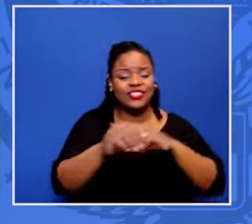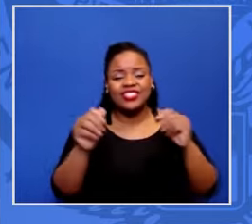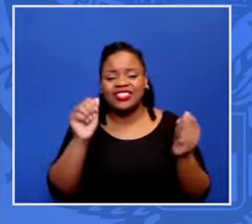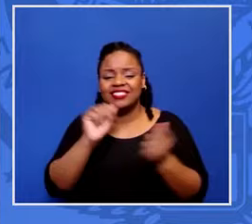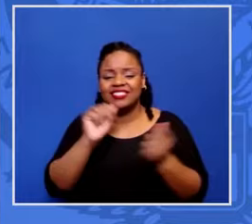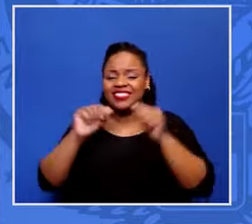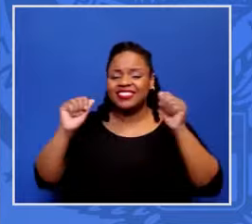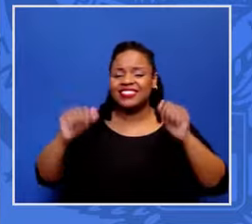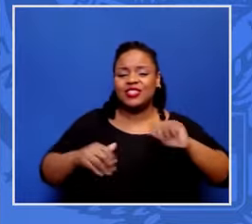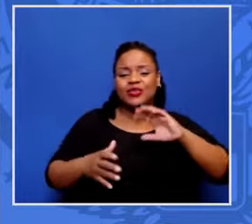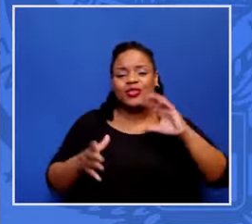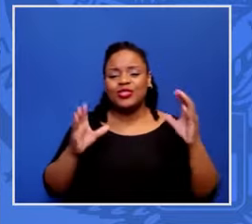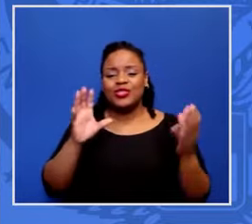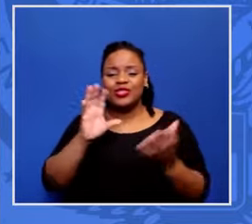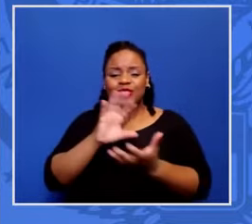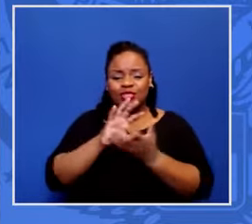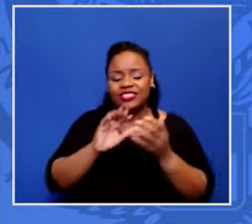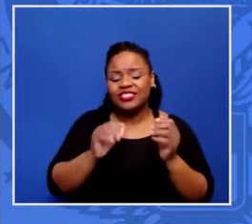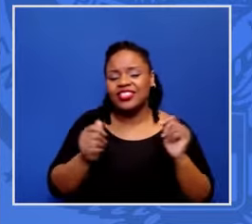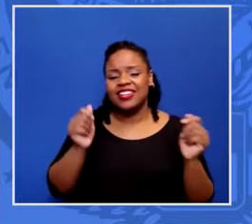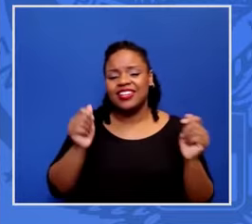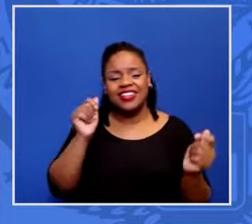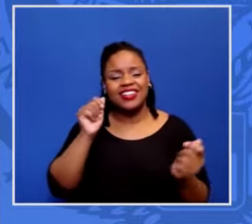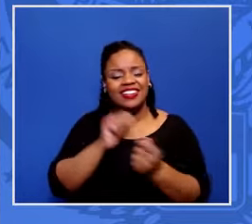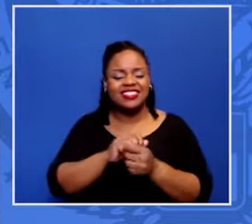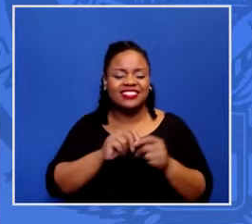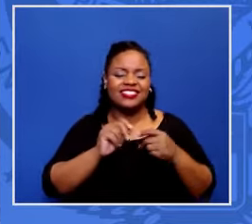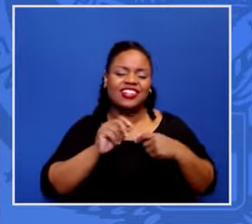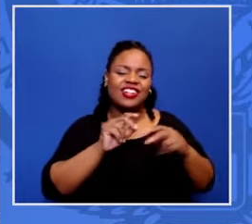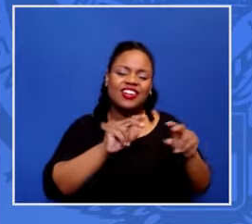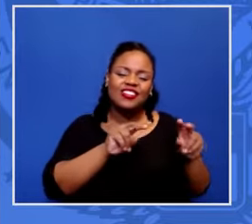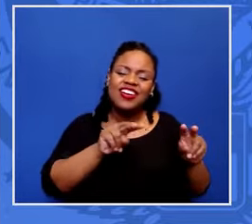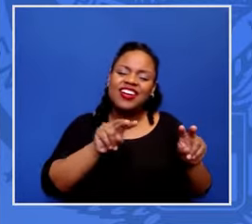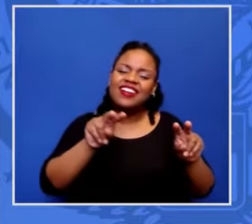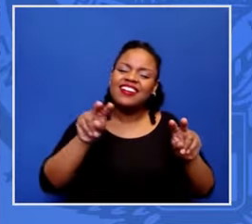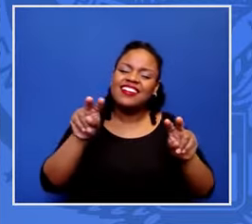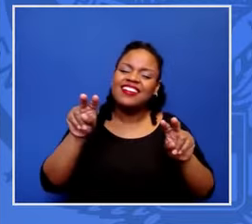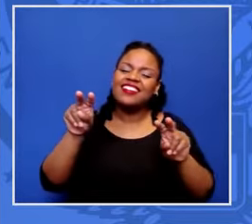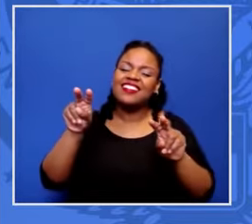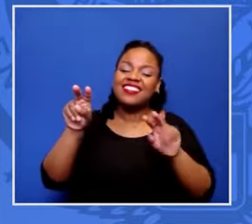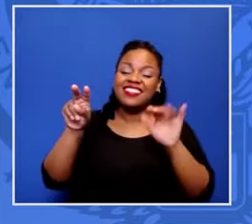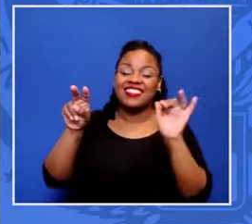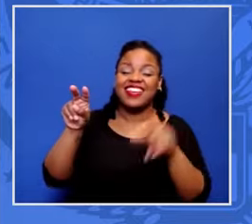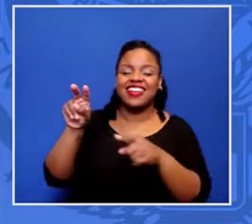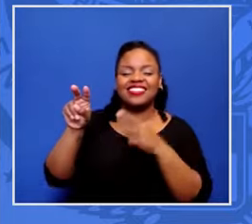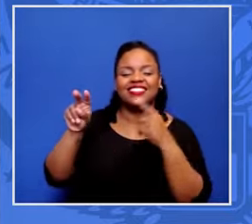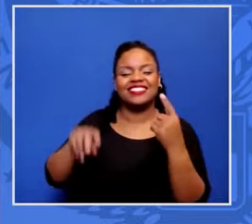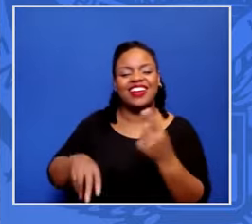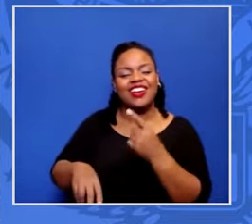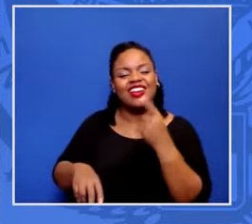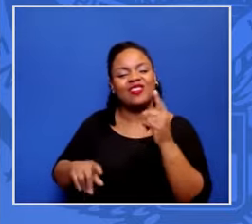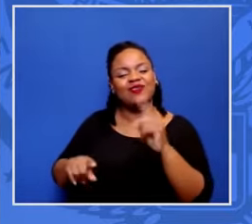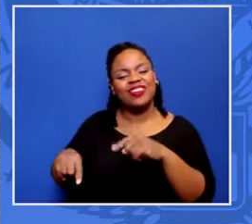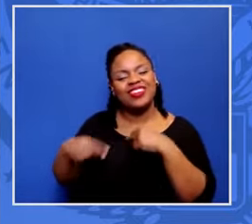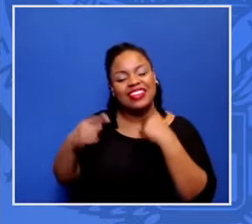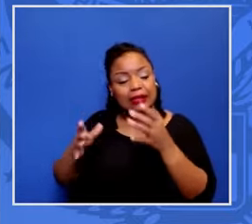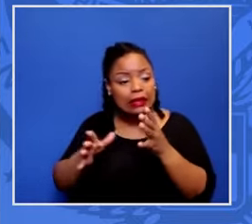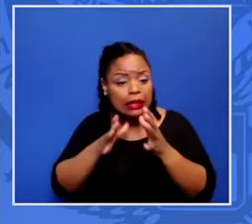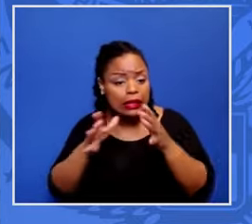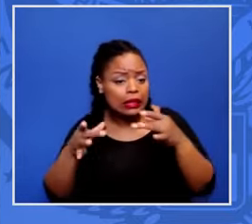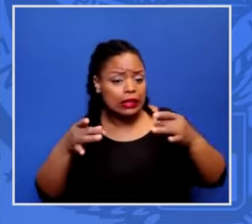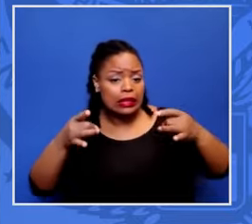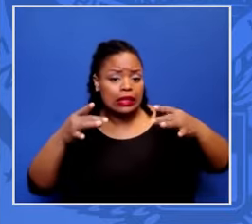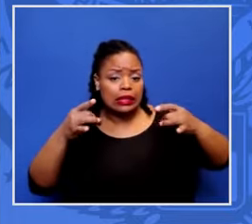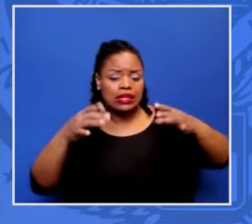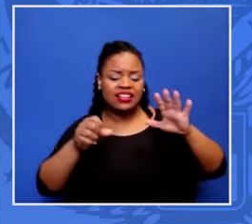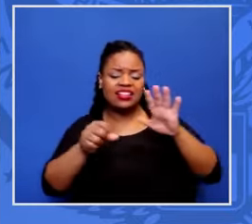place. Look around and love somebody. We've been hateful long enough. Let the good Lord